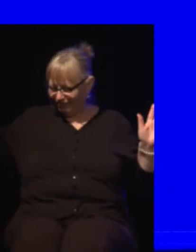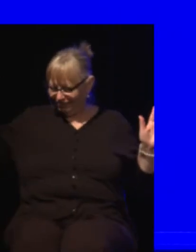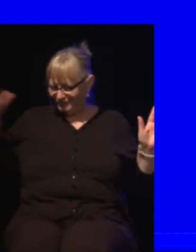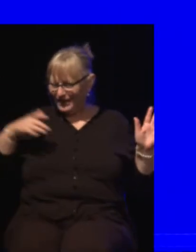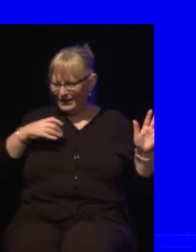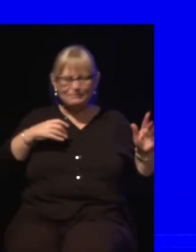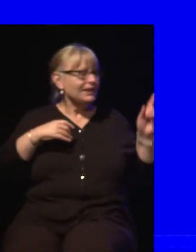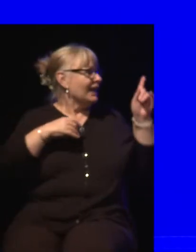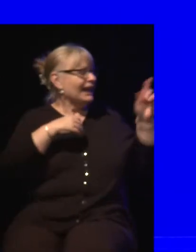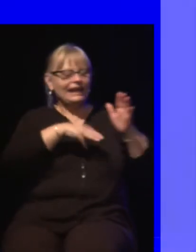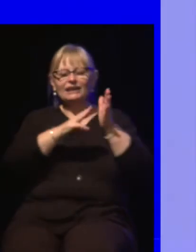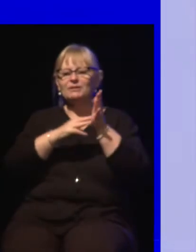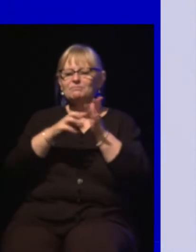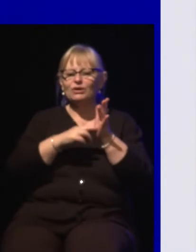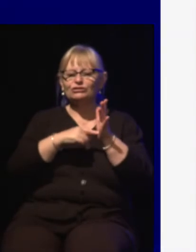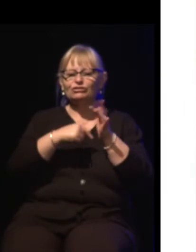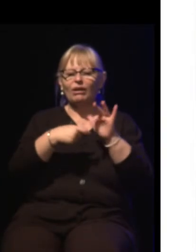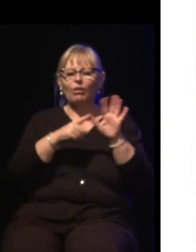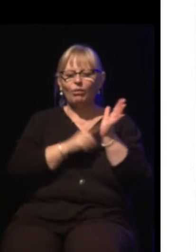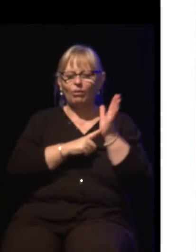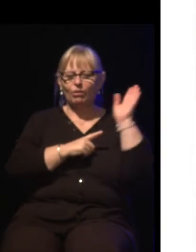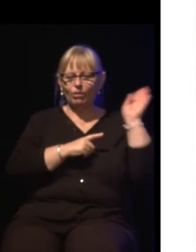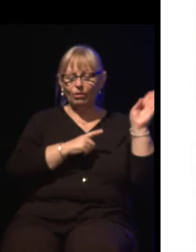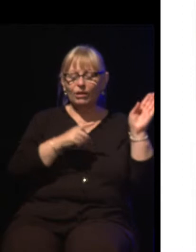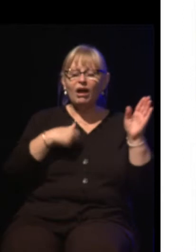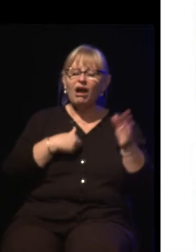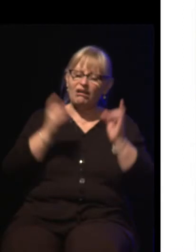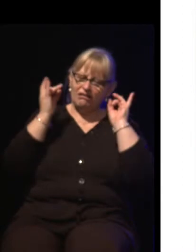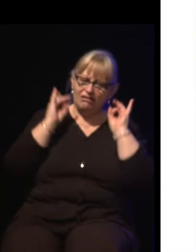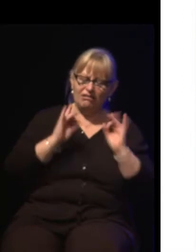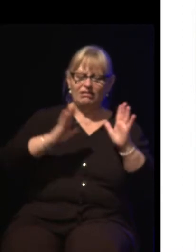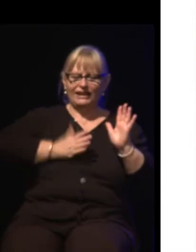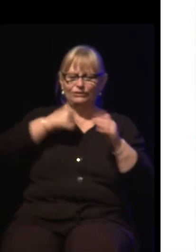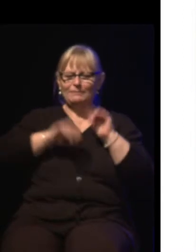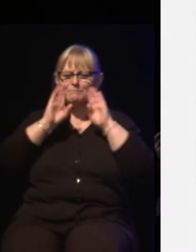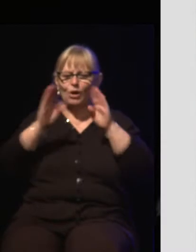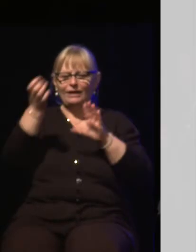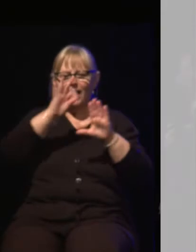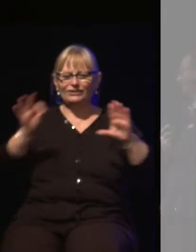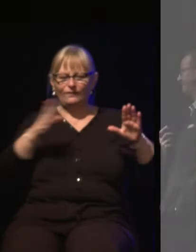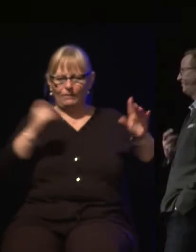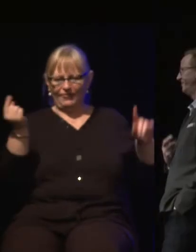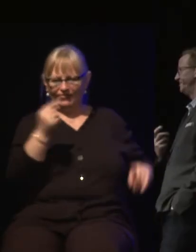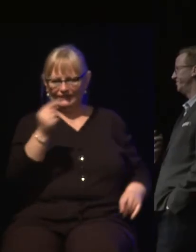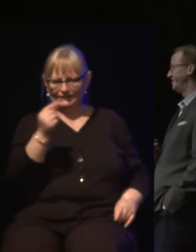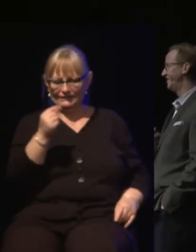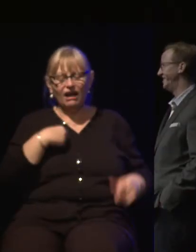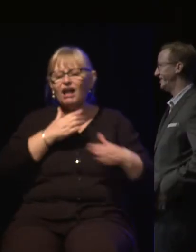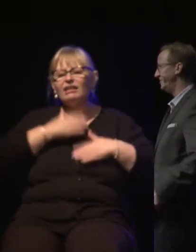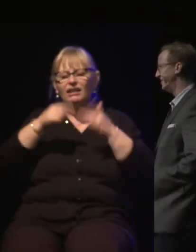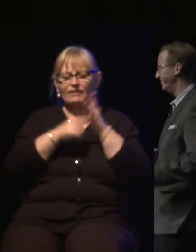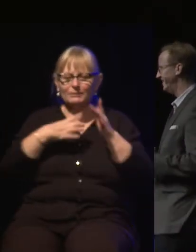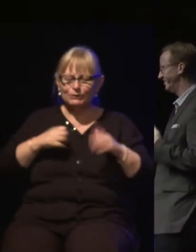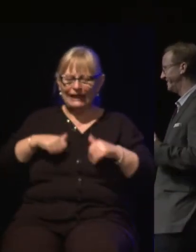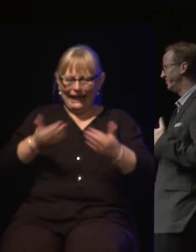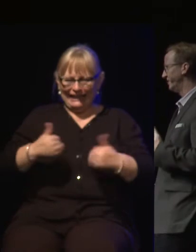that. In Montreal, this building was one of the first things that sparked my interest in modernism. I love modernism. Part of the reason why is because it